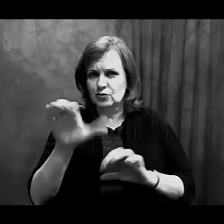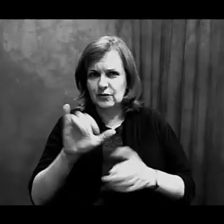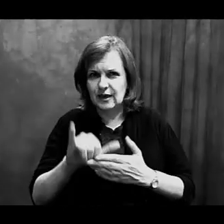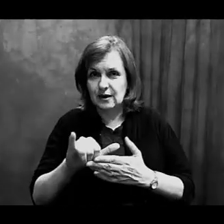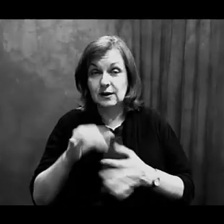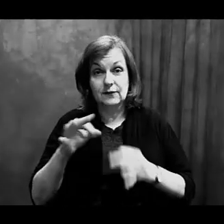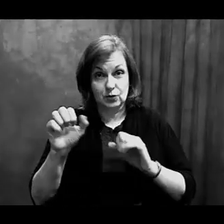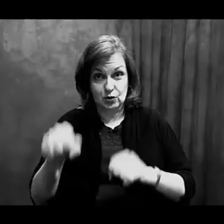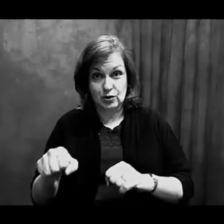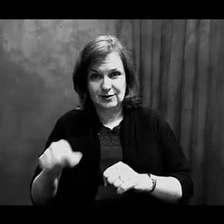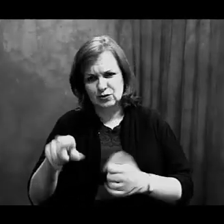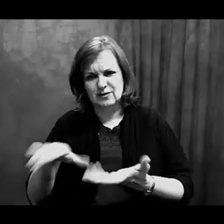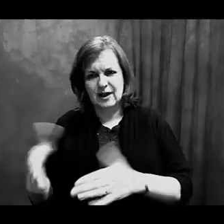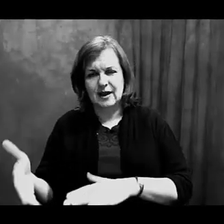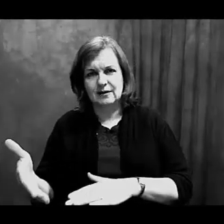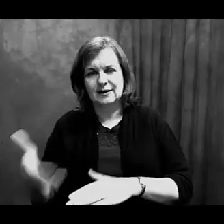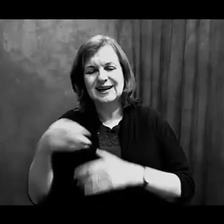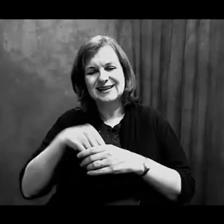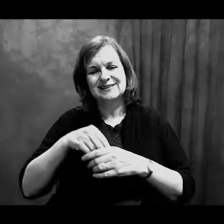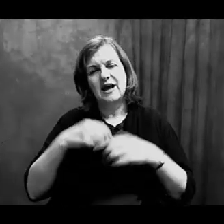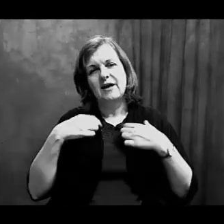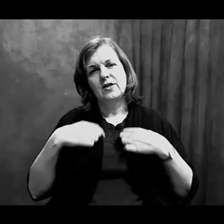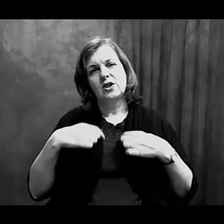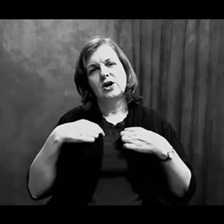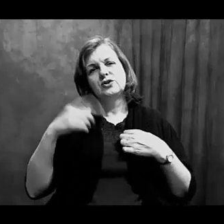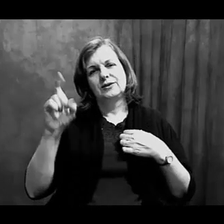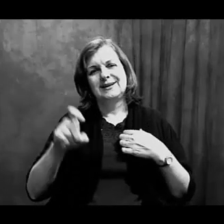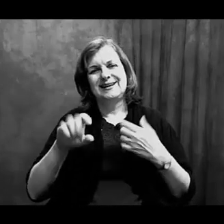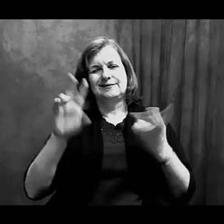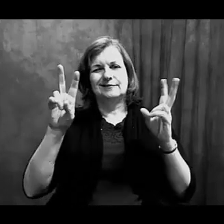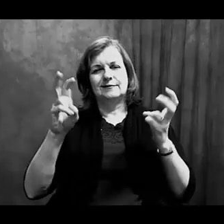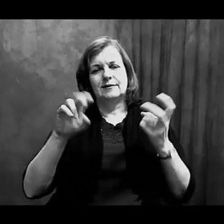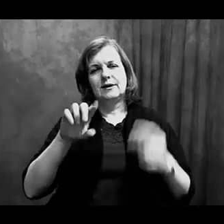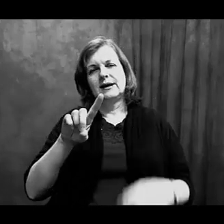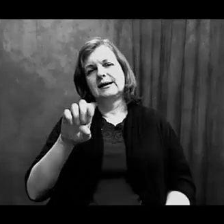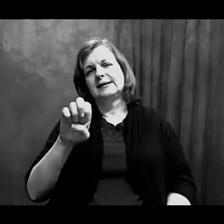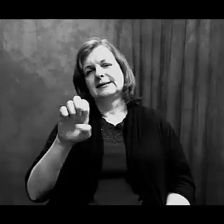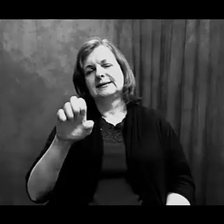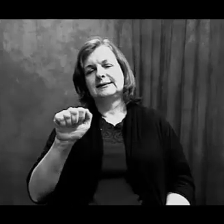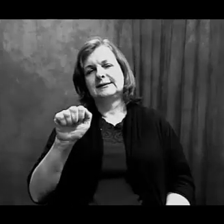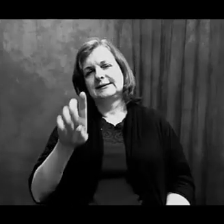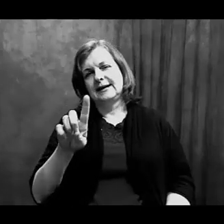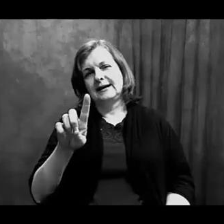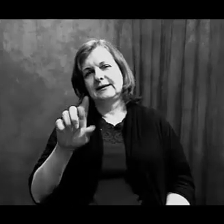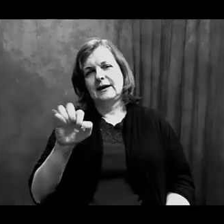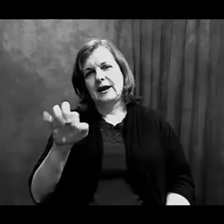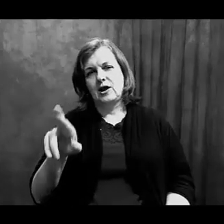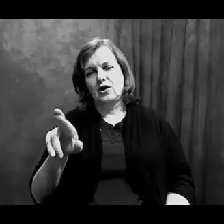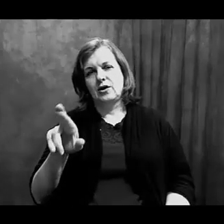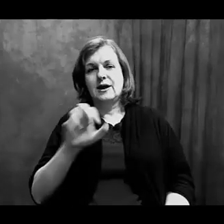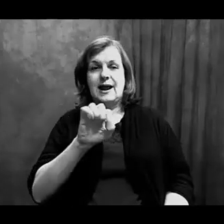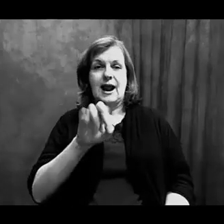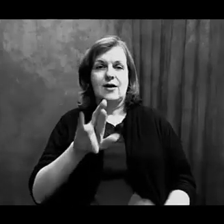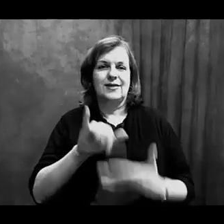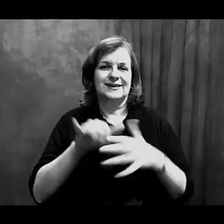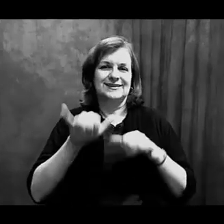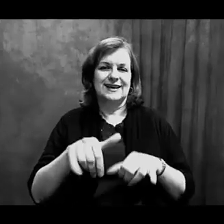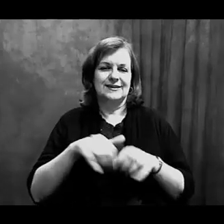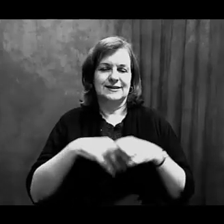we have what we actually call dead air inside your lungs. This is air that's going to stay inside your trachea